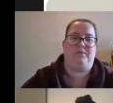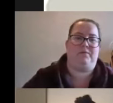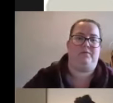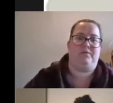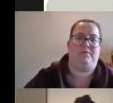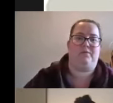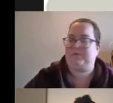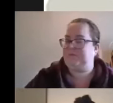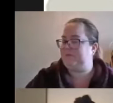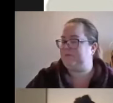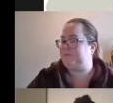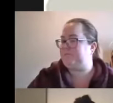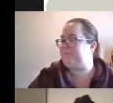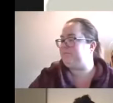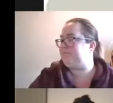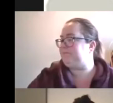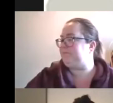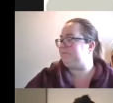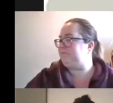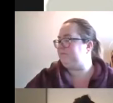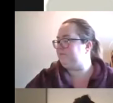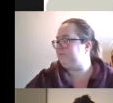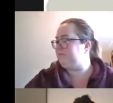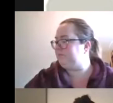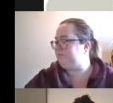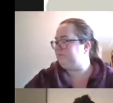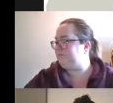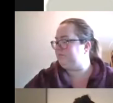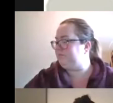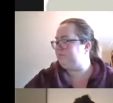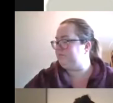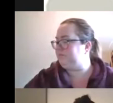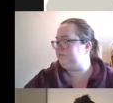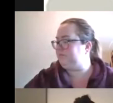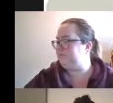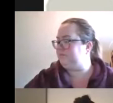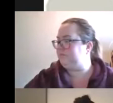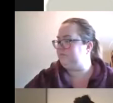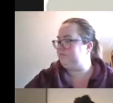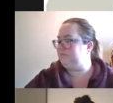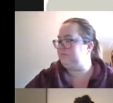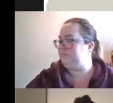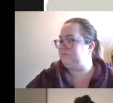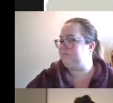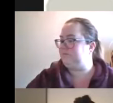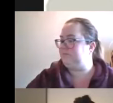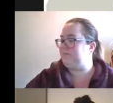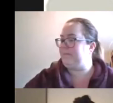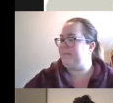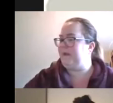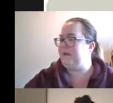And this judge was very kind and decided that they would hear this person's case in camera. Do you know what in camera means?